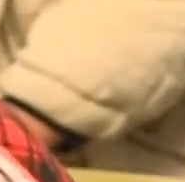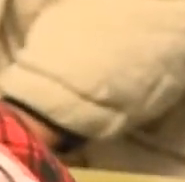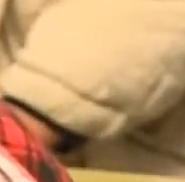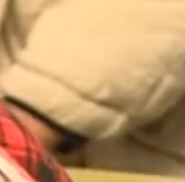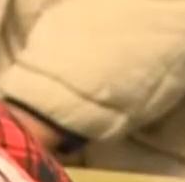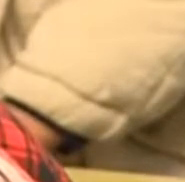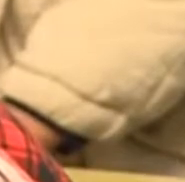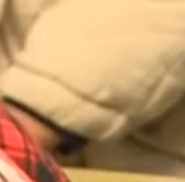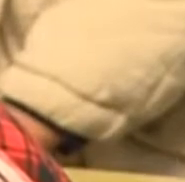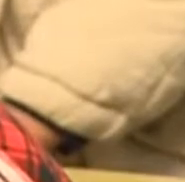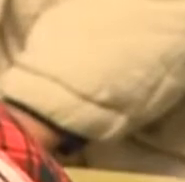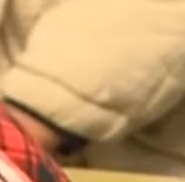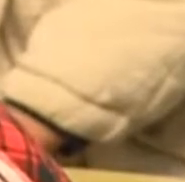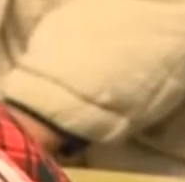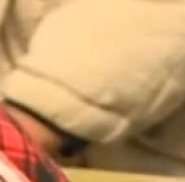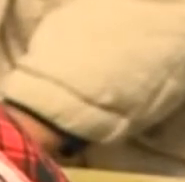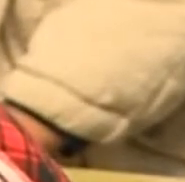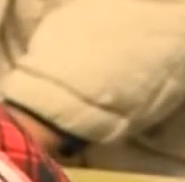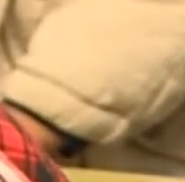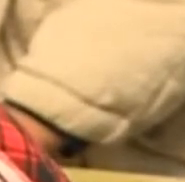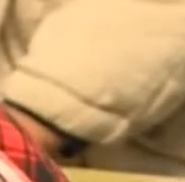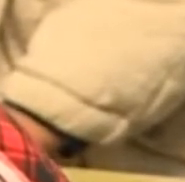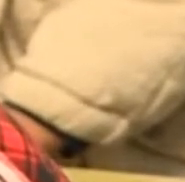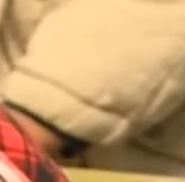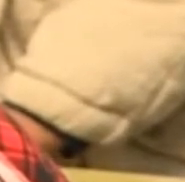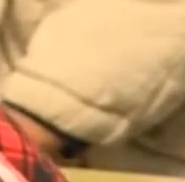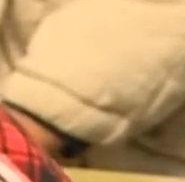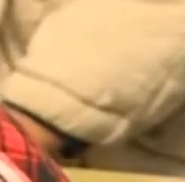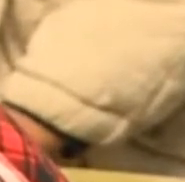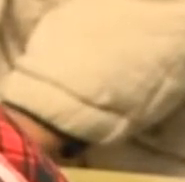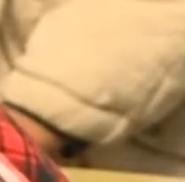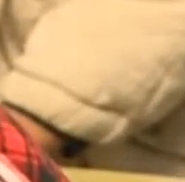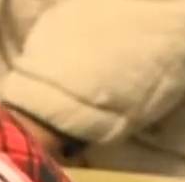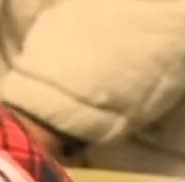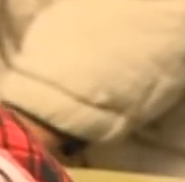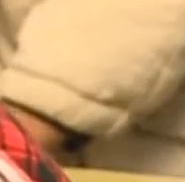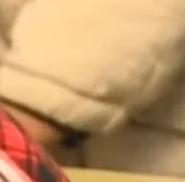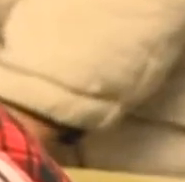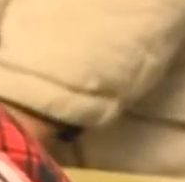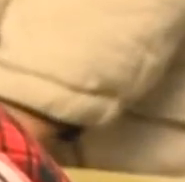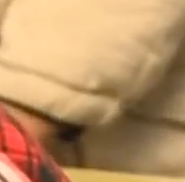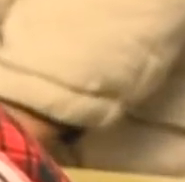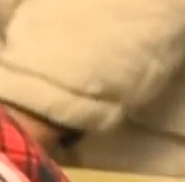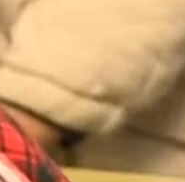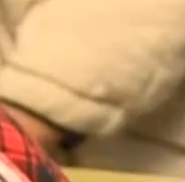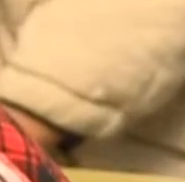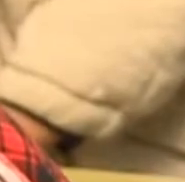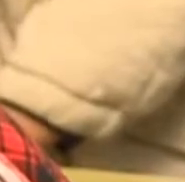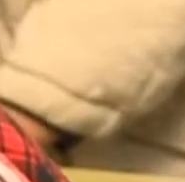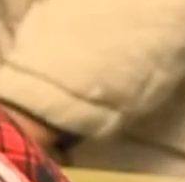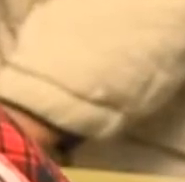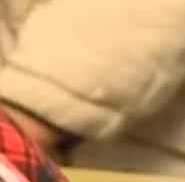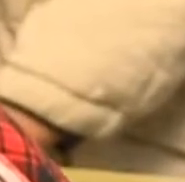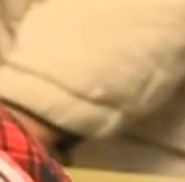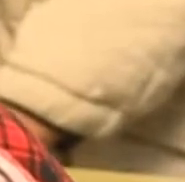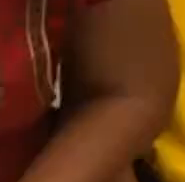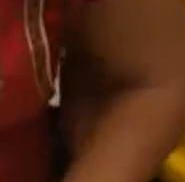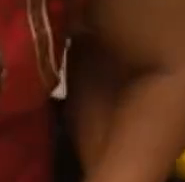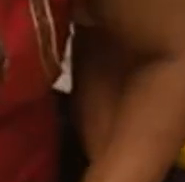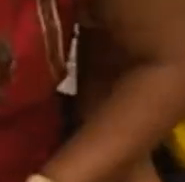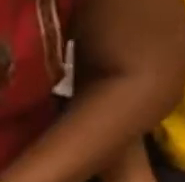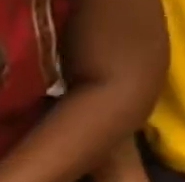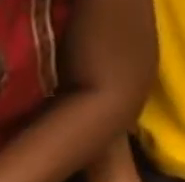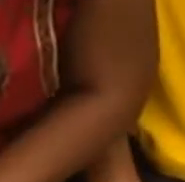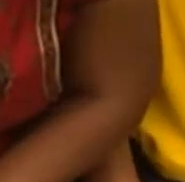it, and from there I decided I also want to express myself through